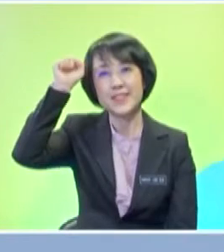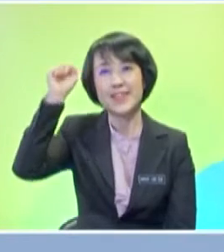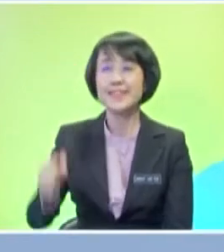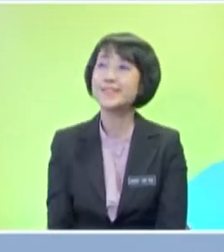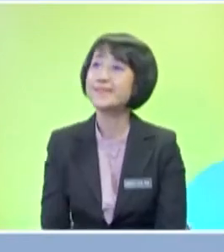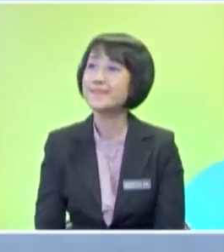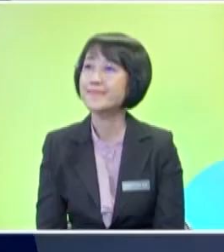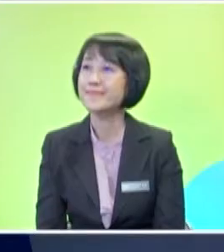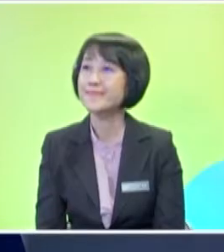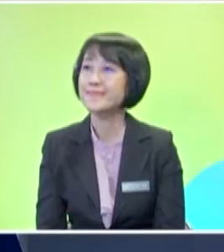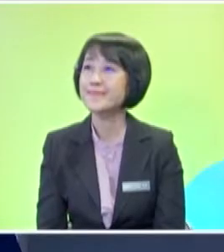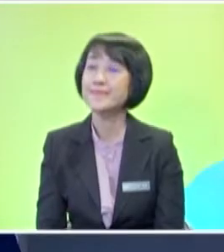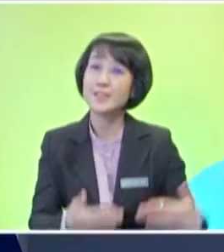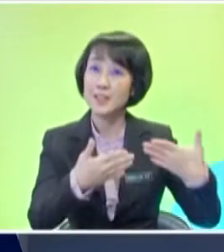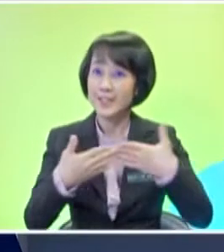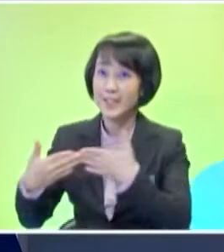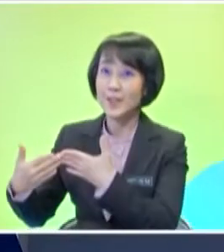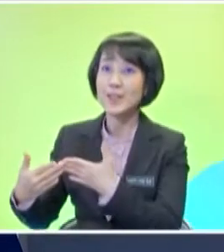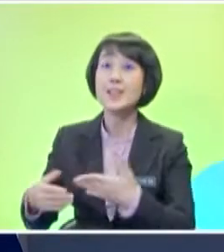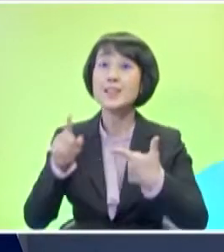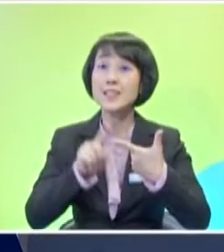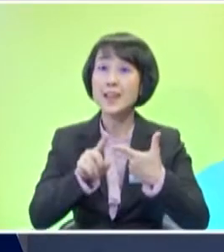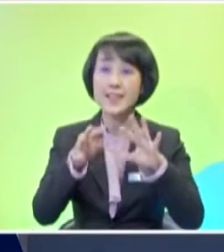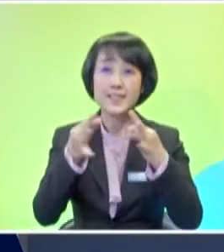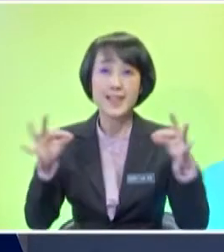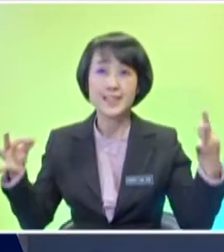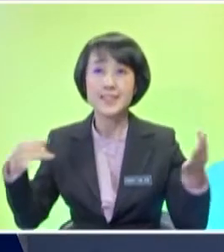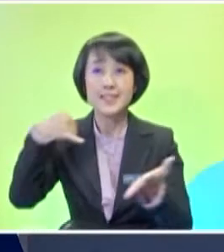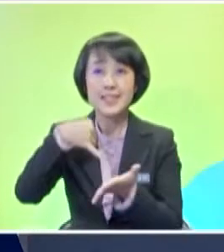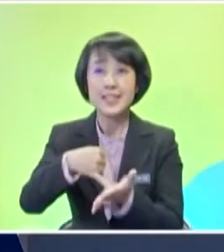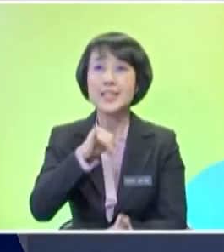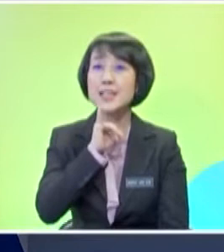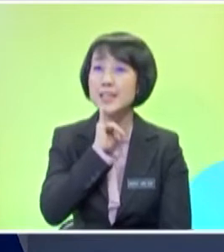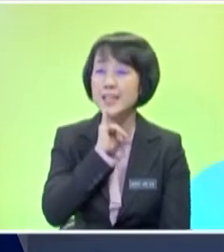Okay. Let me move on to the next sentence. It.